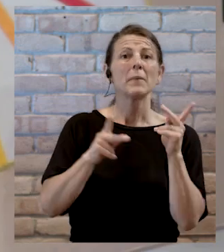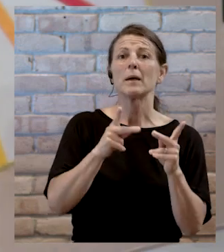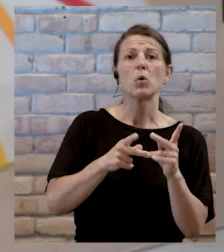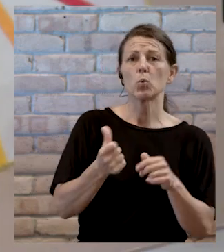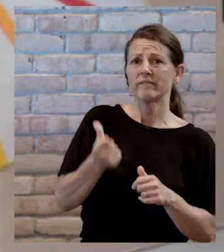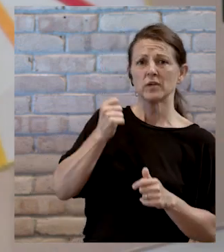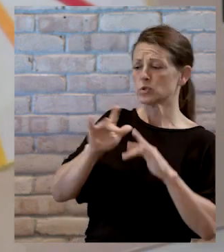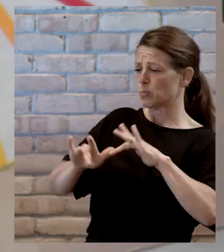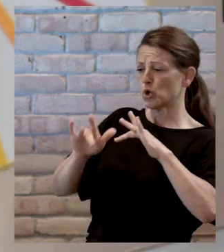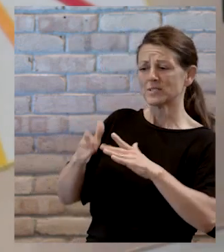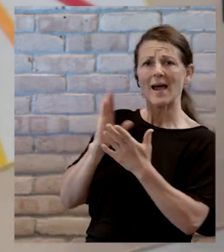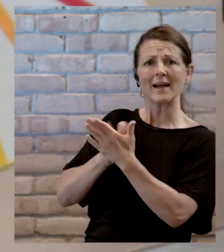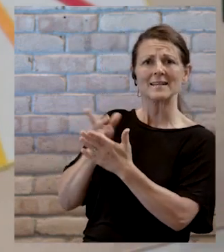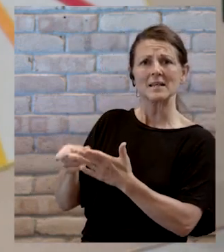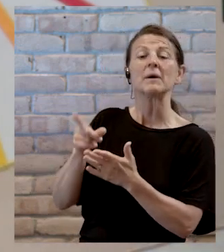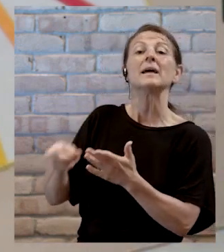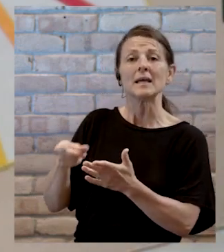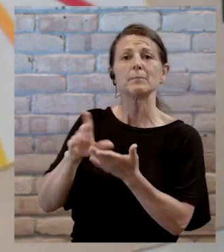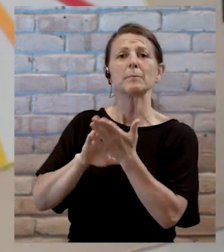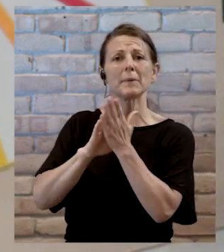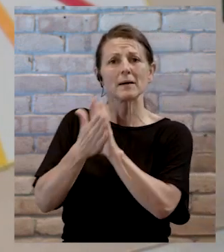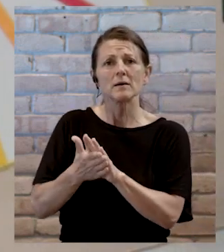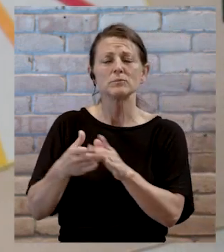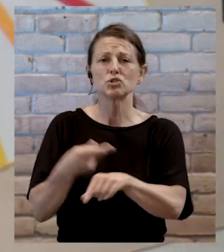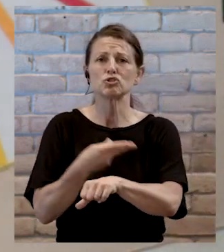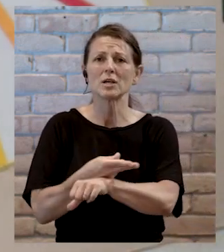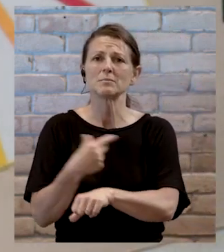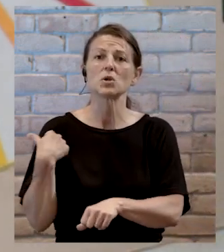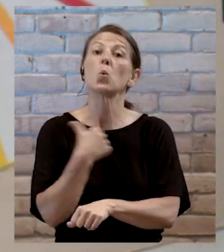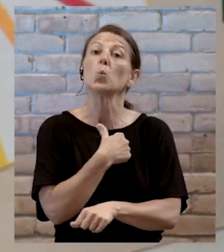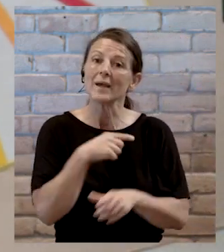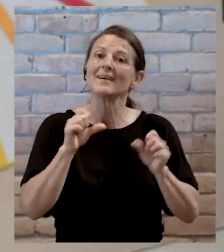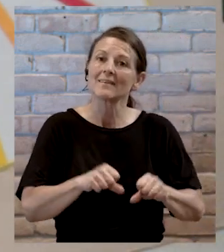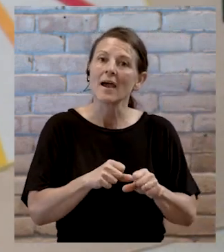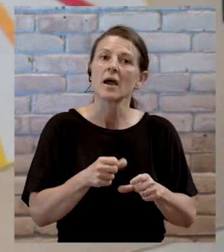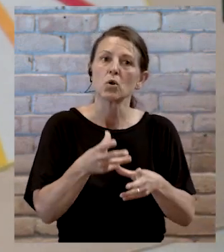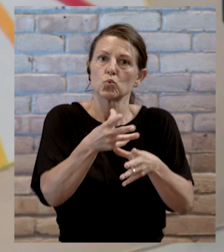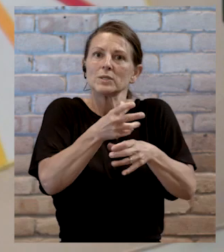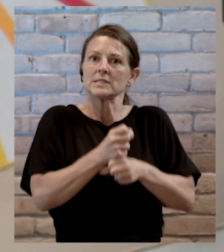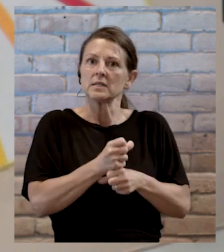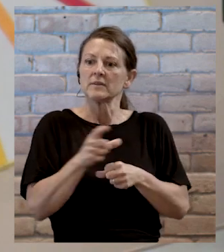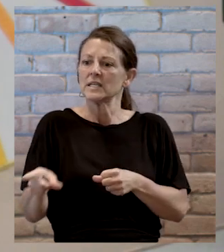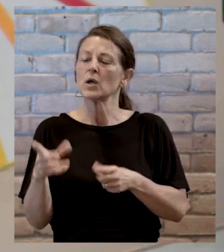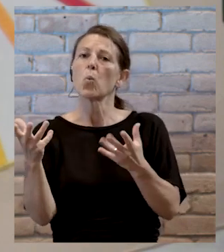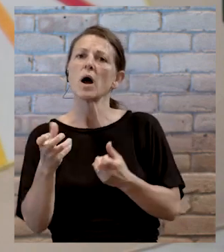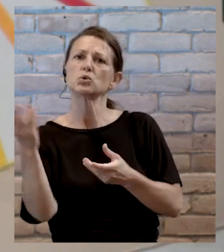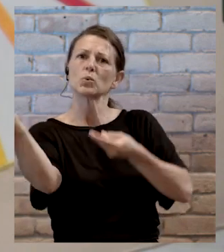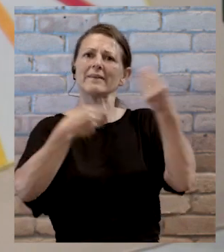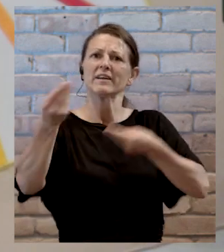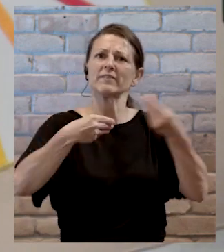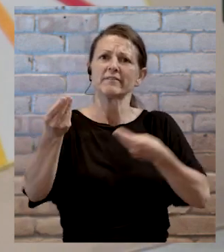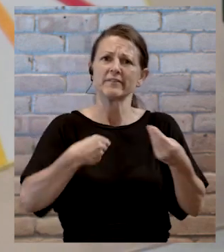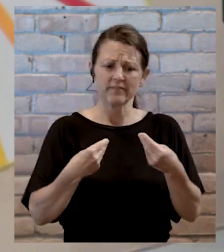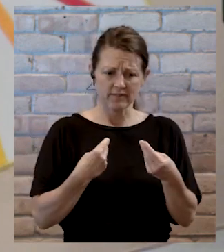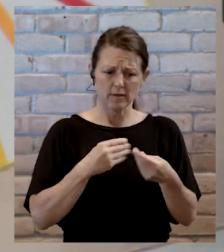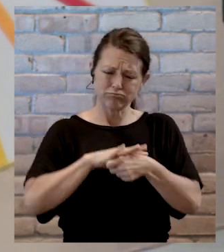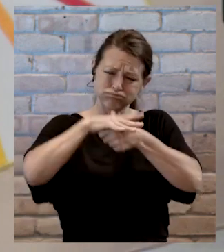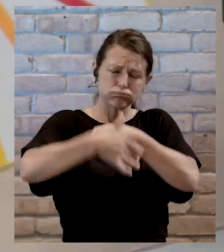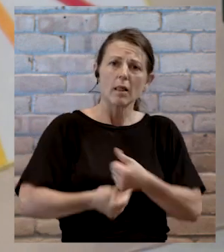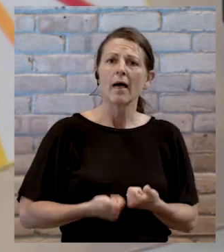sheep so that we can receive, so that he can give to us an abundant